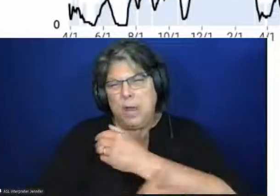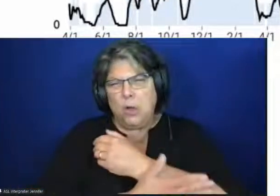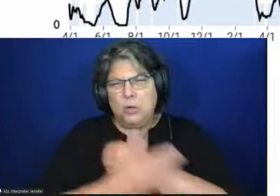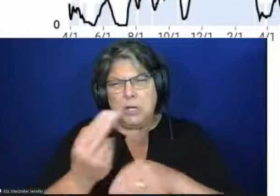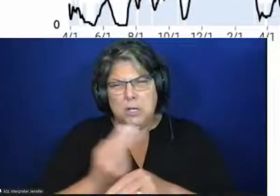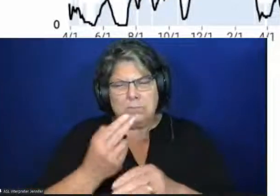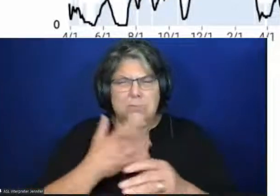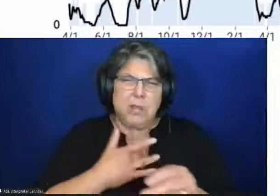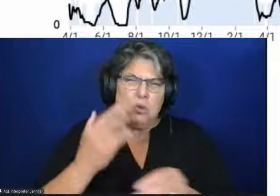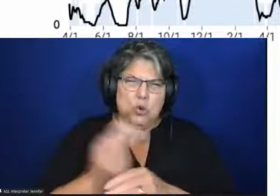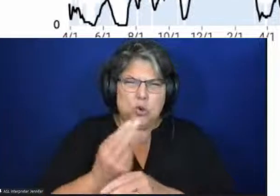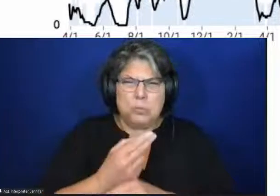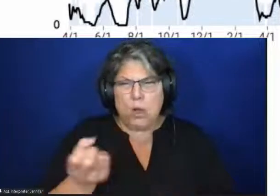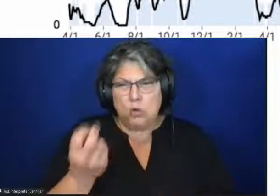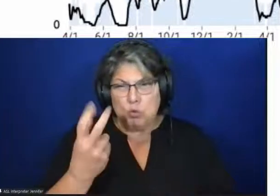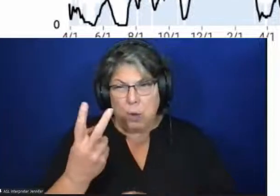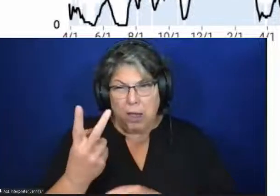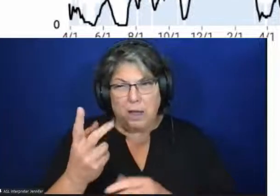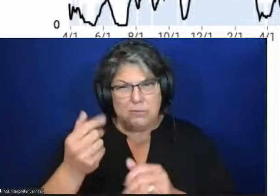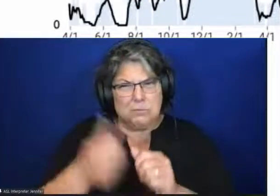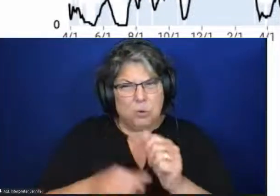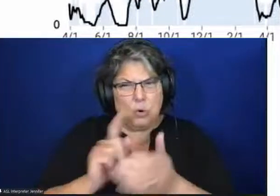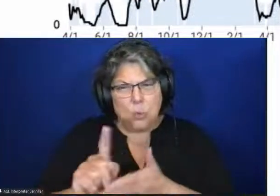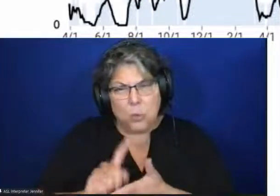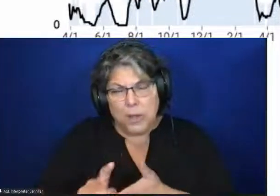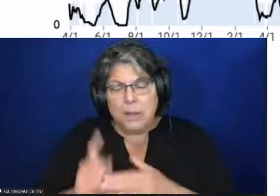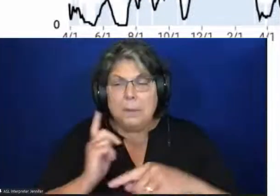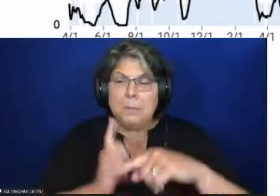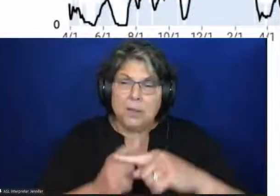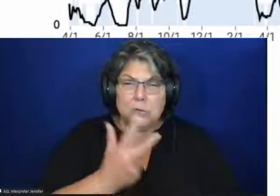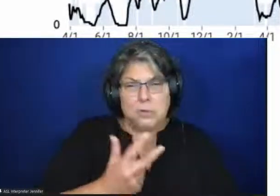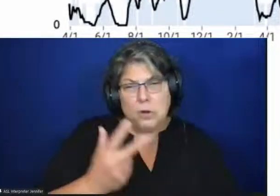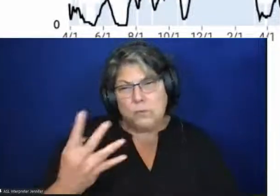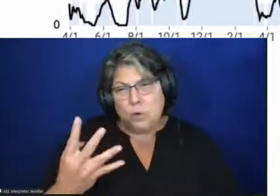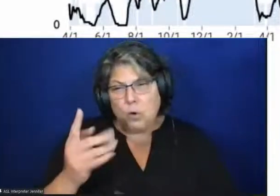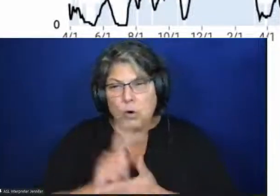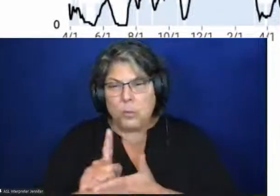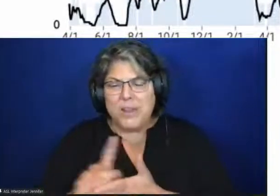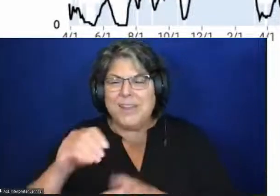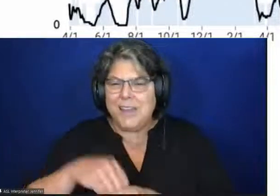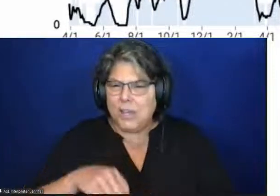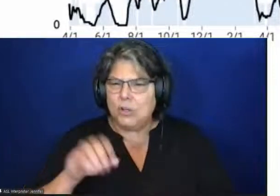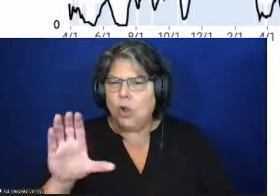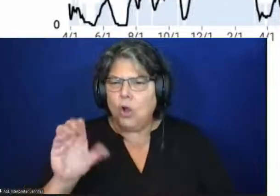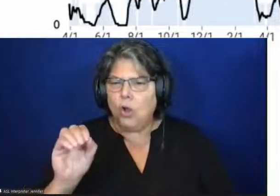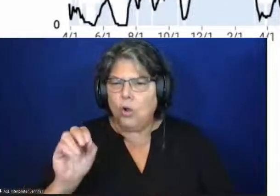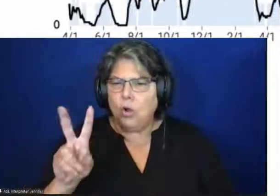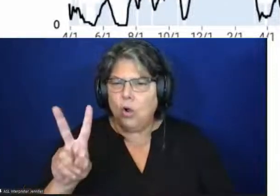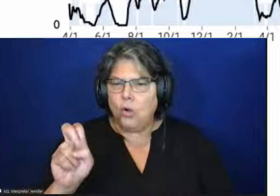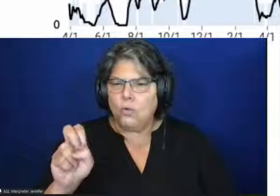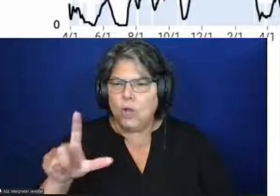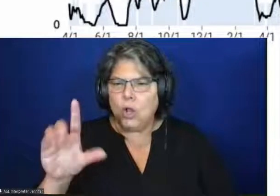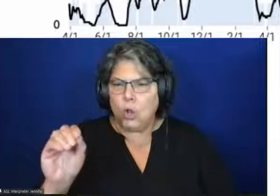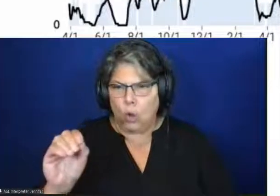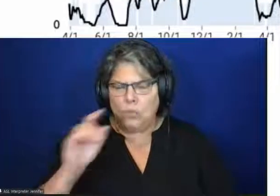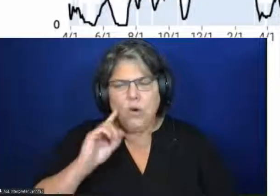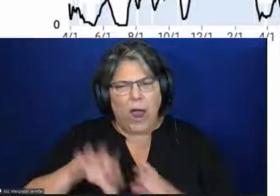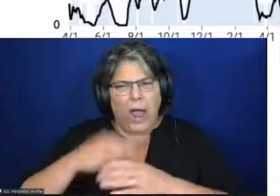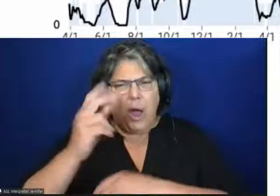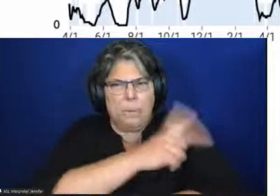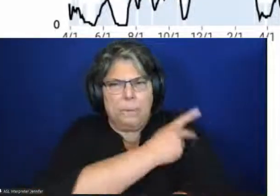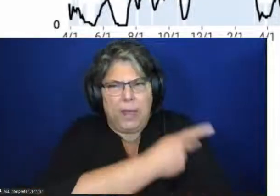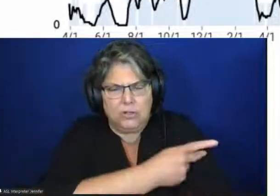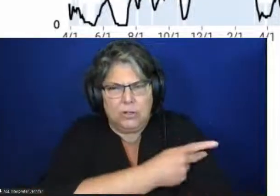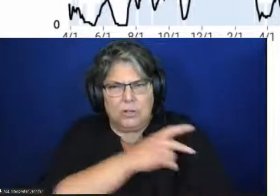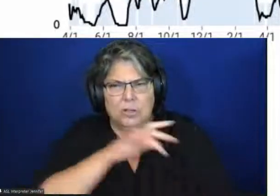week, plus 3 to 4 per week are being done in Covelo as outpatients. These treatments in